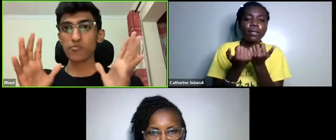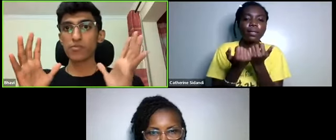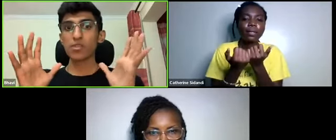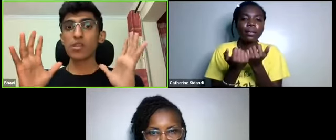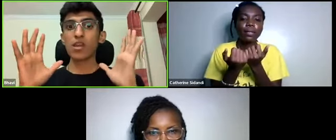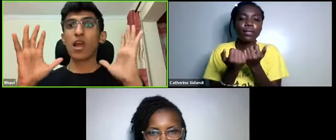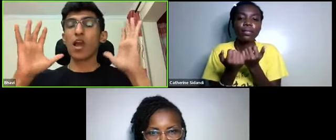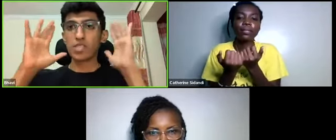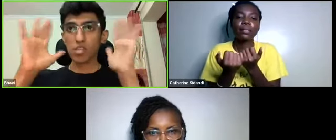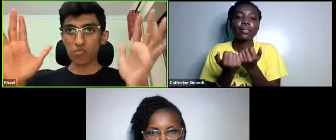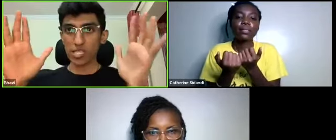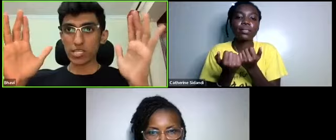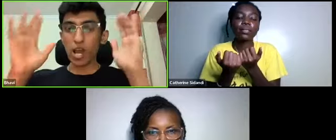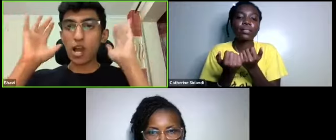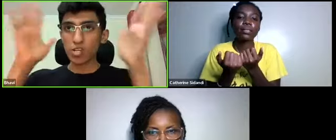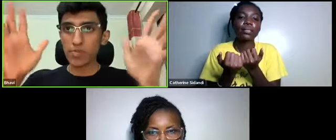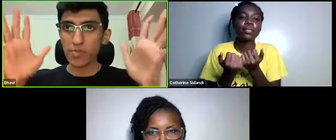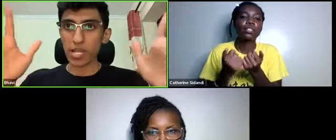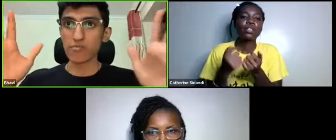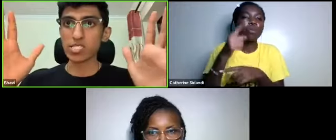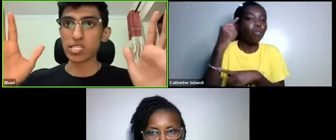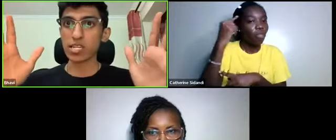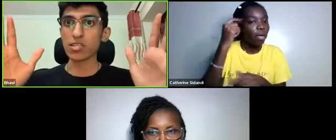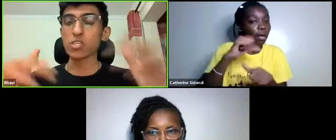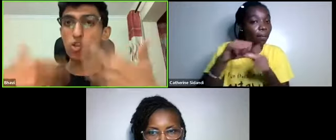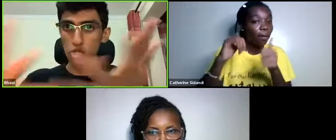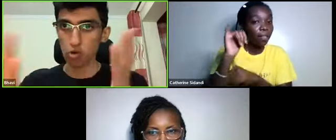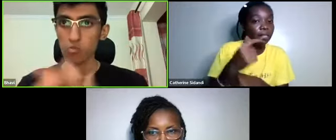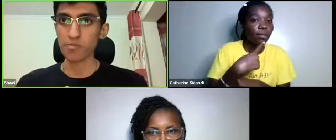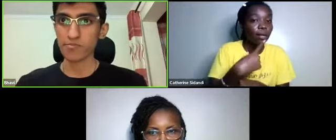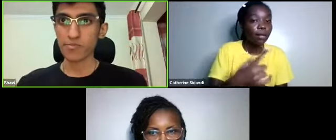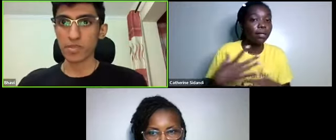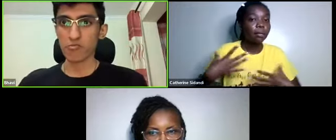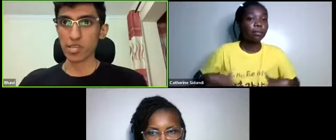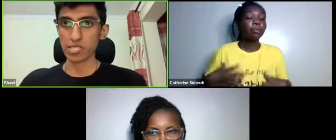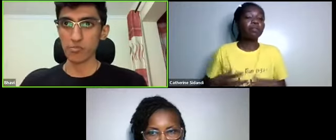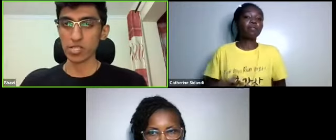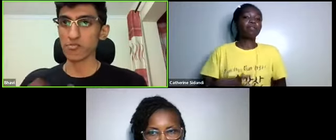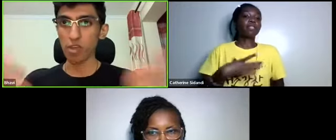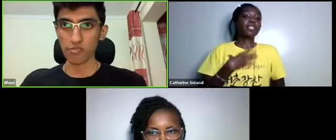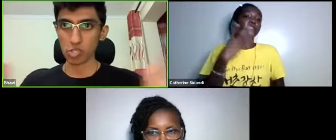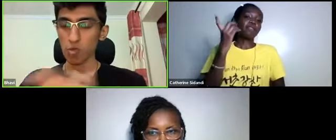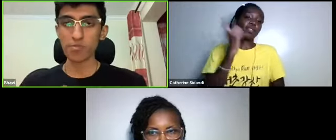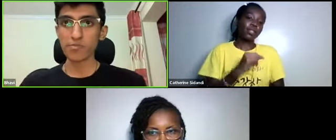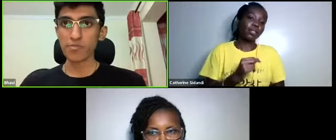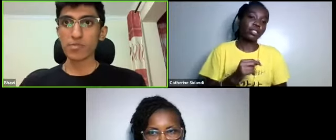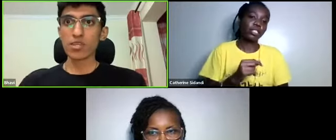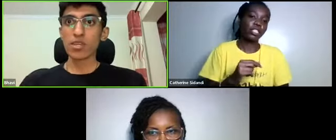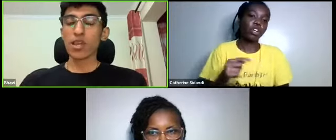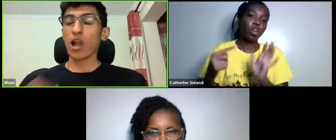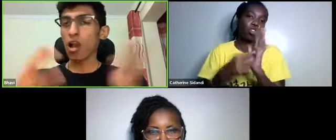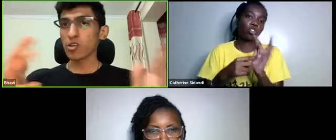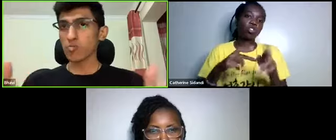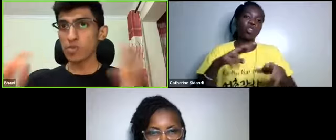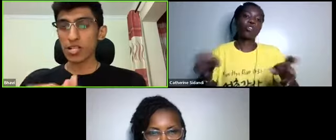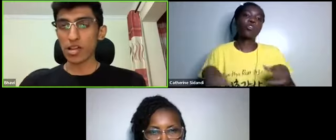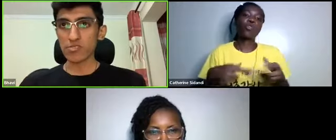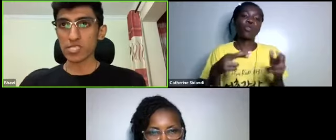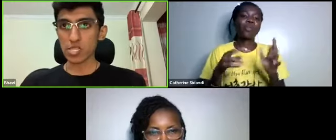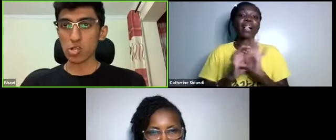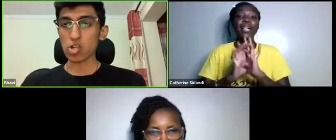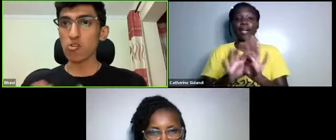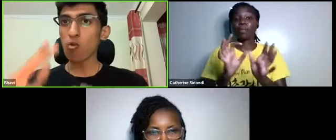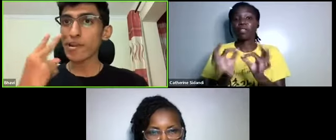of, think of it, 100 people have visited your showroom, for example, if you have a shop. 100 people